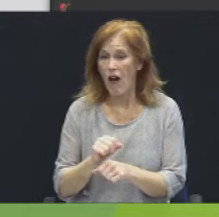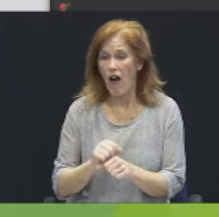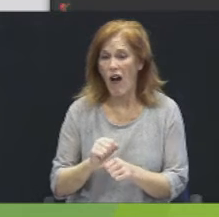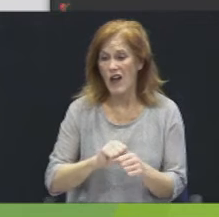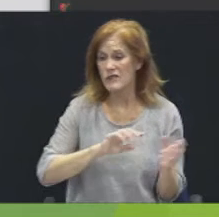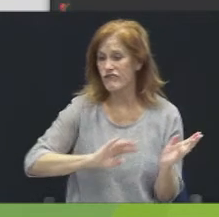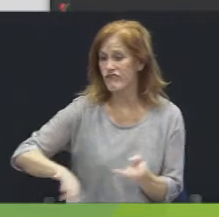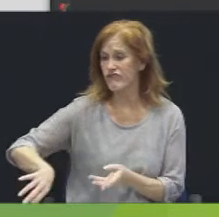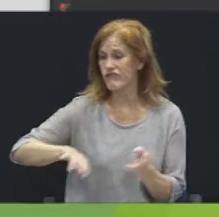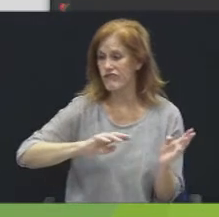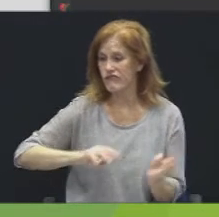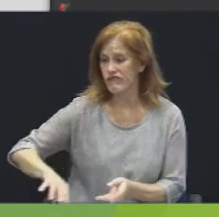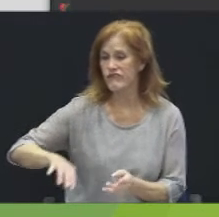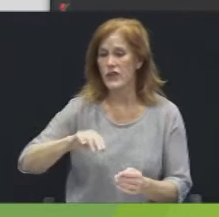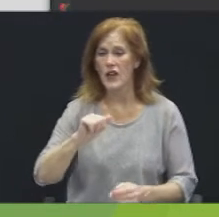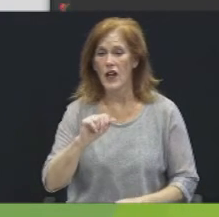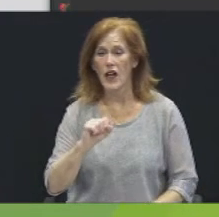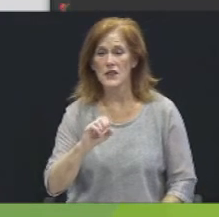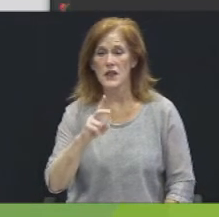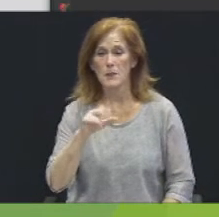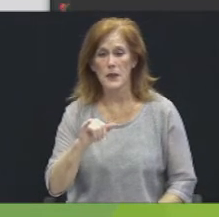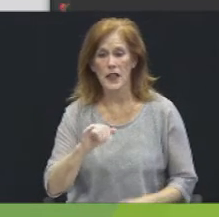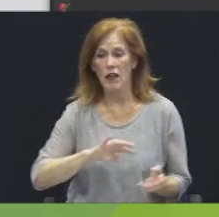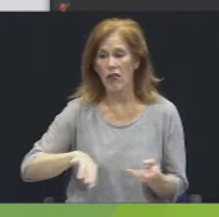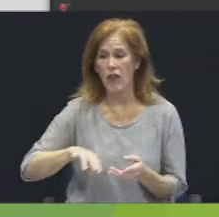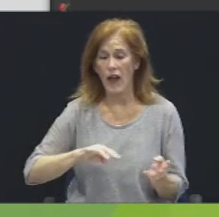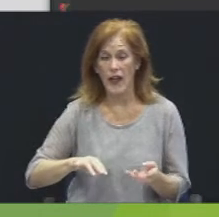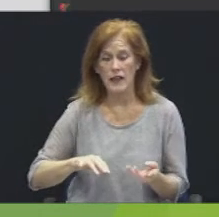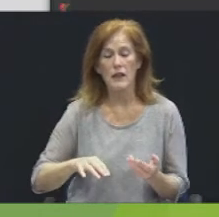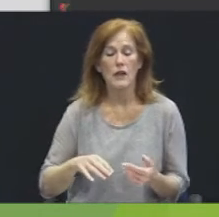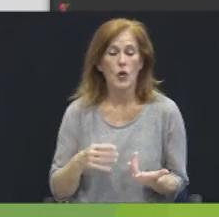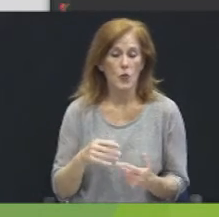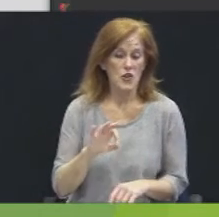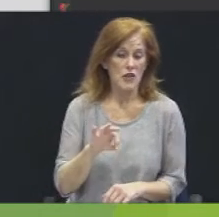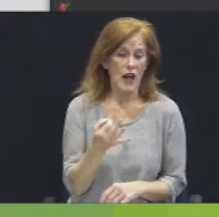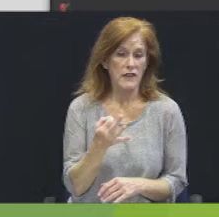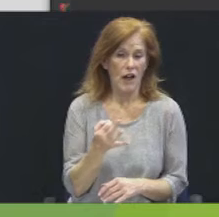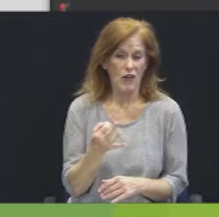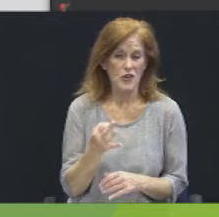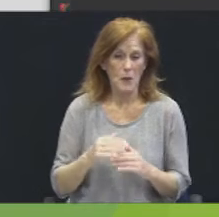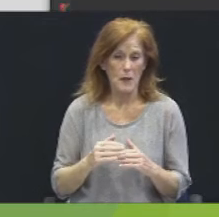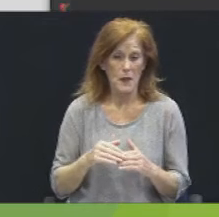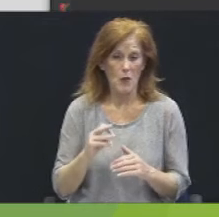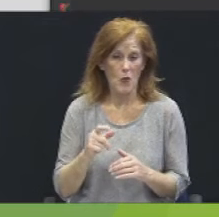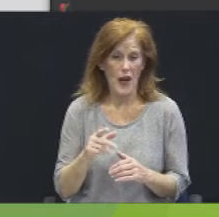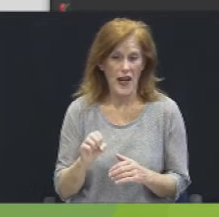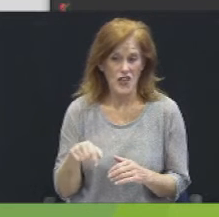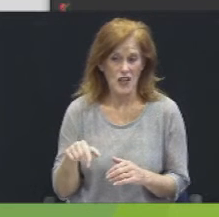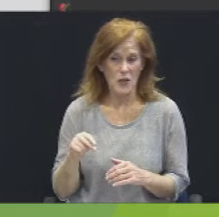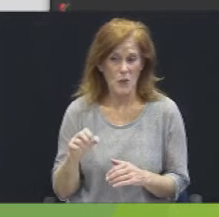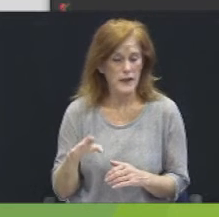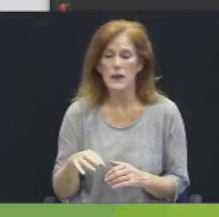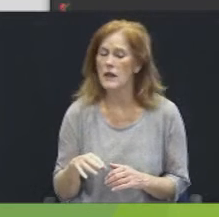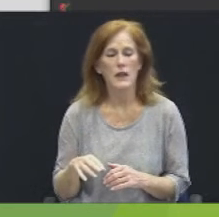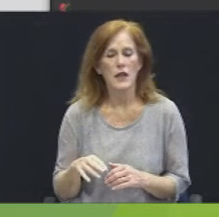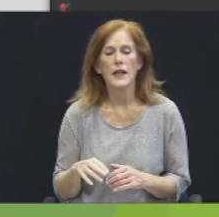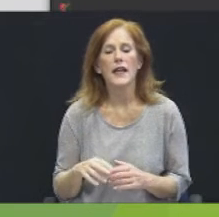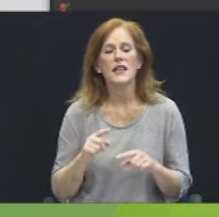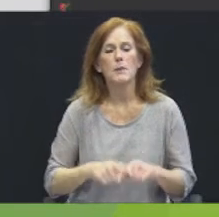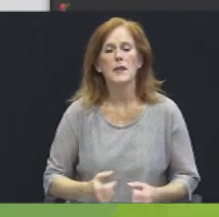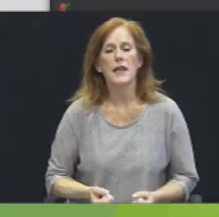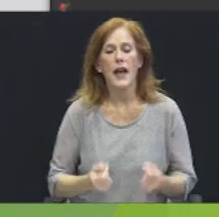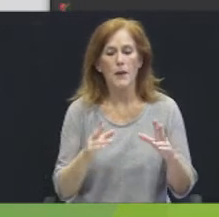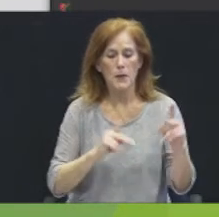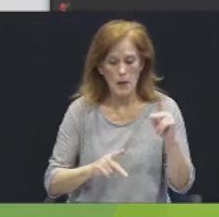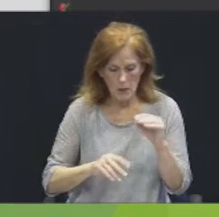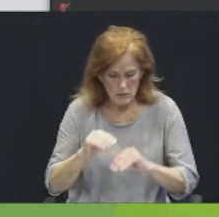Instead of getting paid $9 an hour, which is minimum wage in Nebraska, you would get paid by the amount of pieces that you were able to